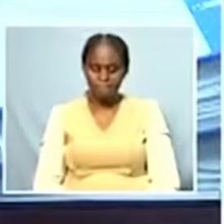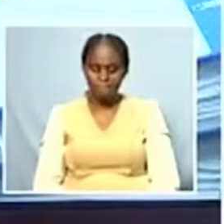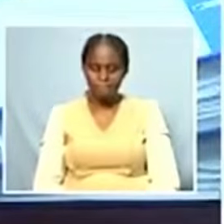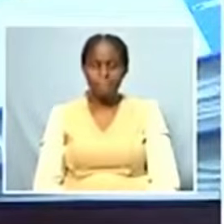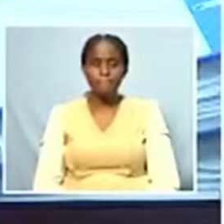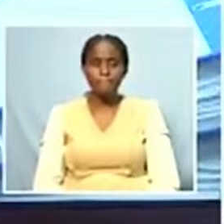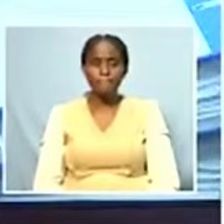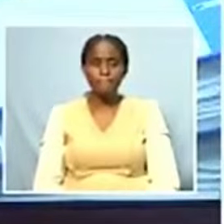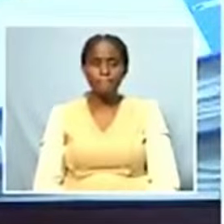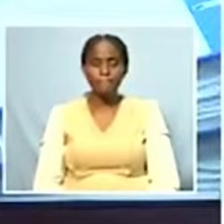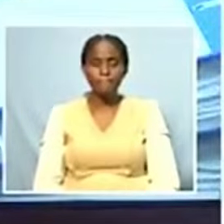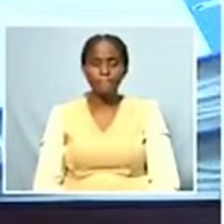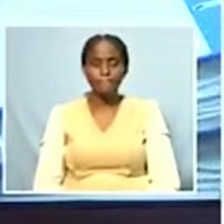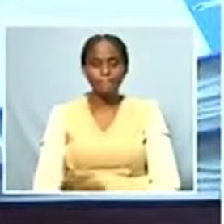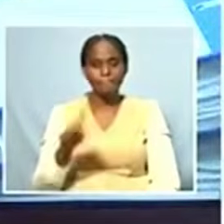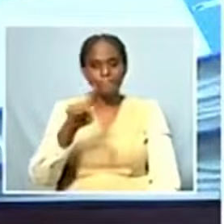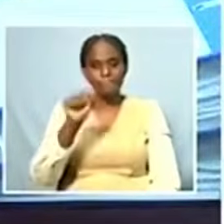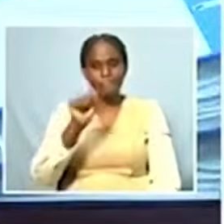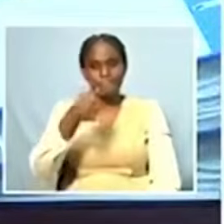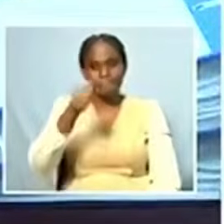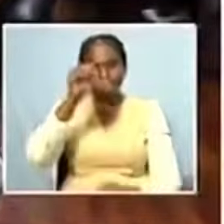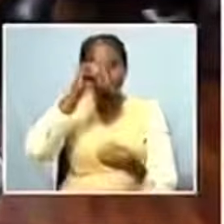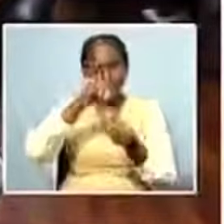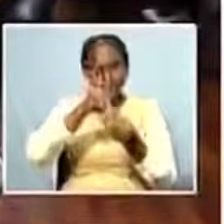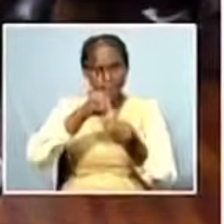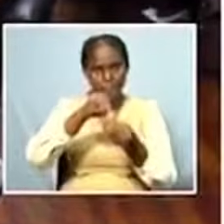Thank you, Procurement. PS, you want to add?